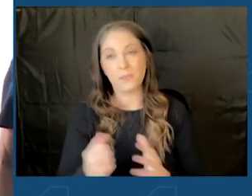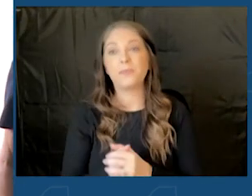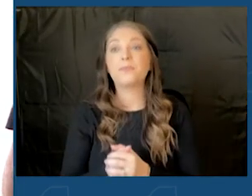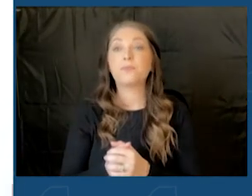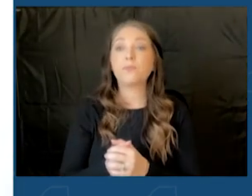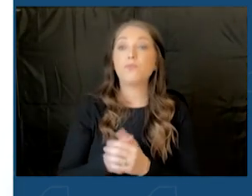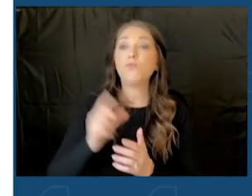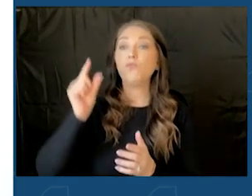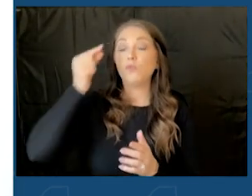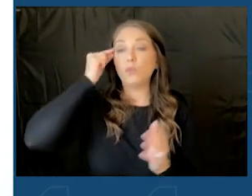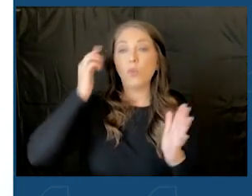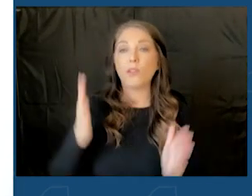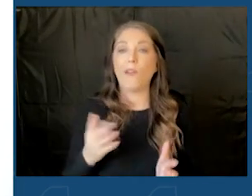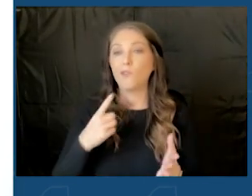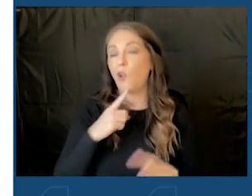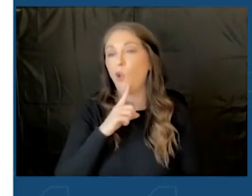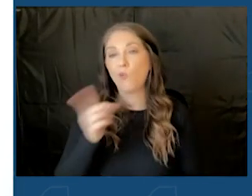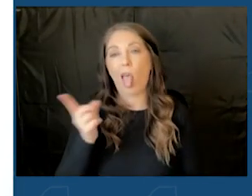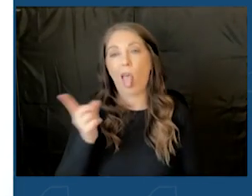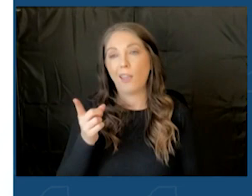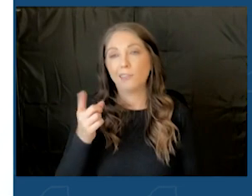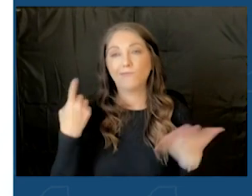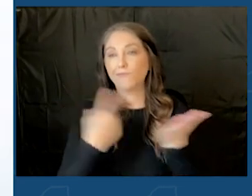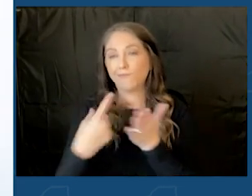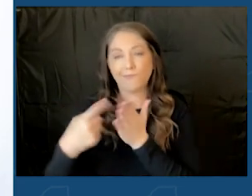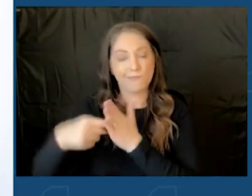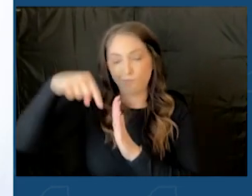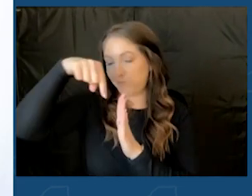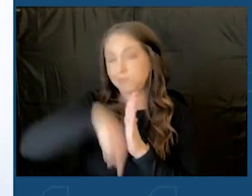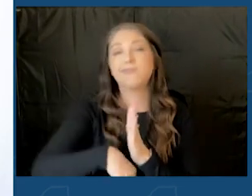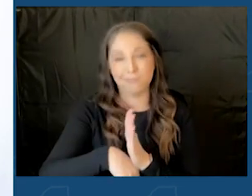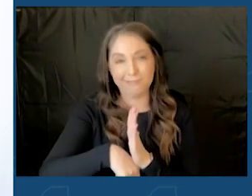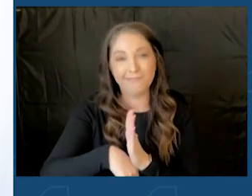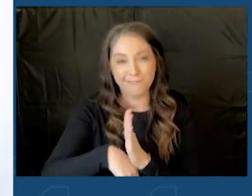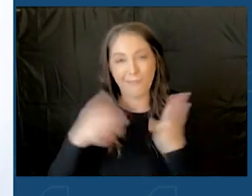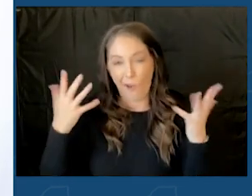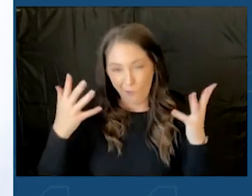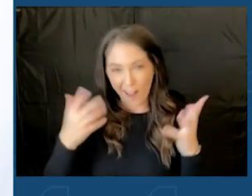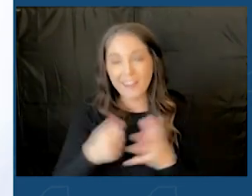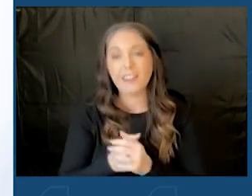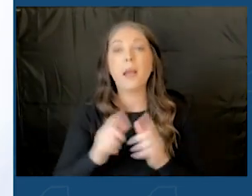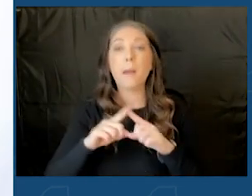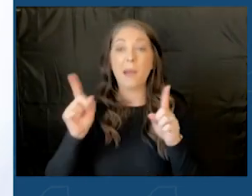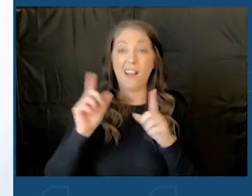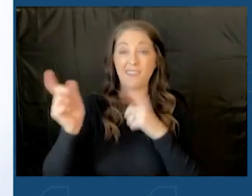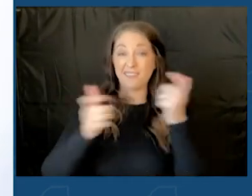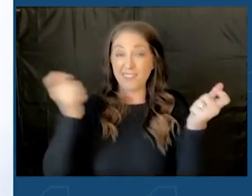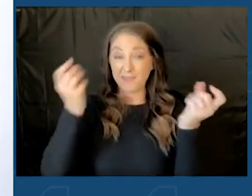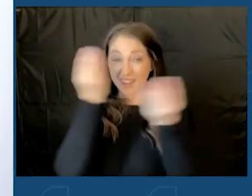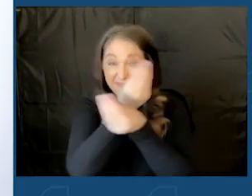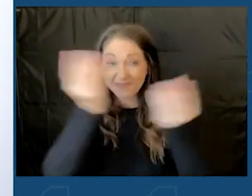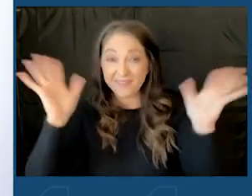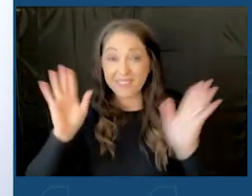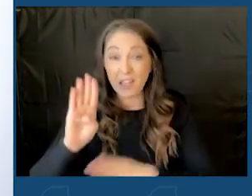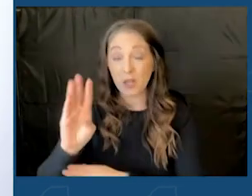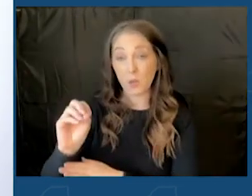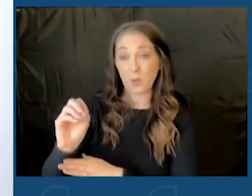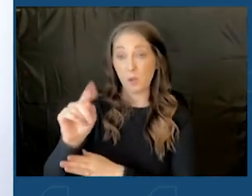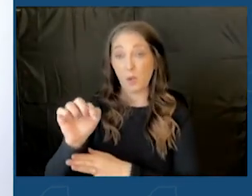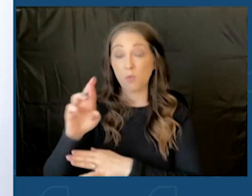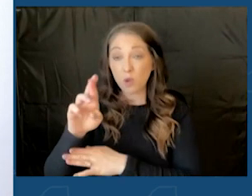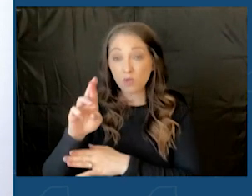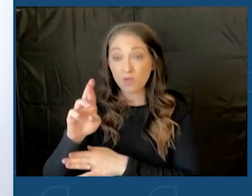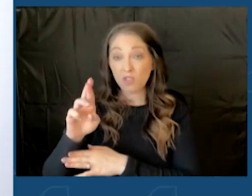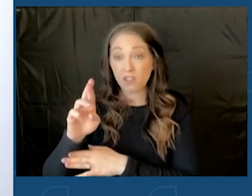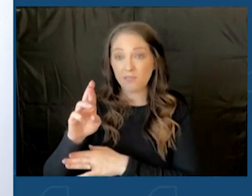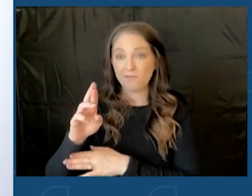governor has really covered our news today very comprehensively. I think the big news on the booster is that for the first time, as she's